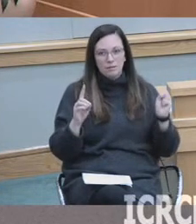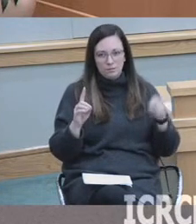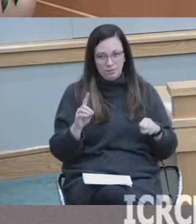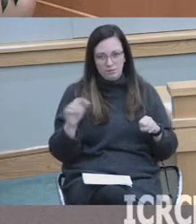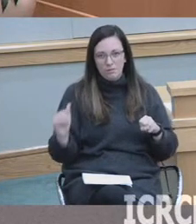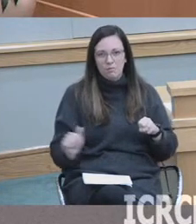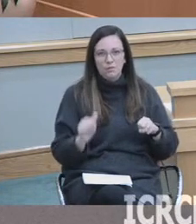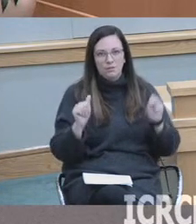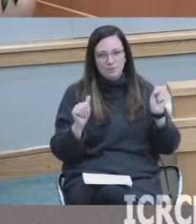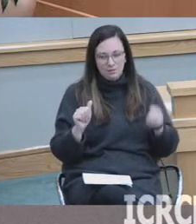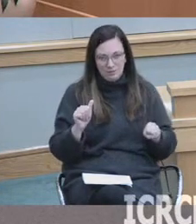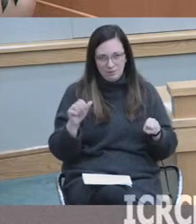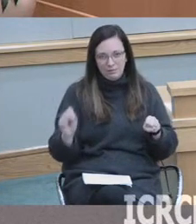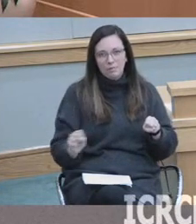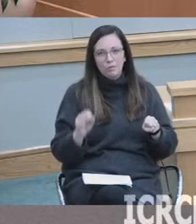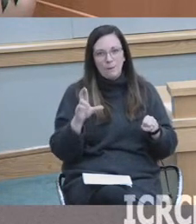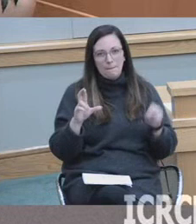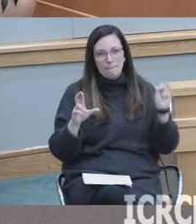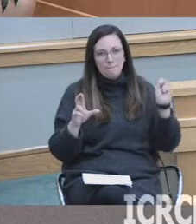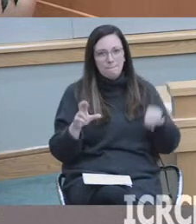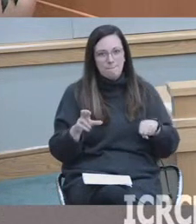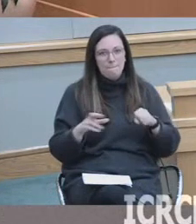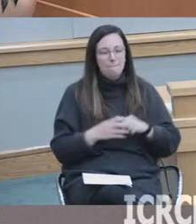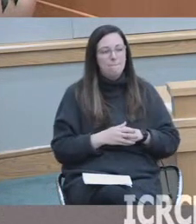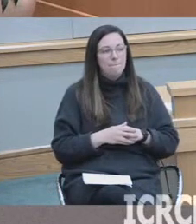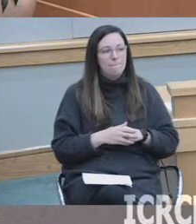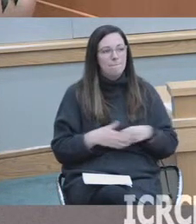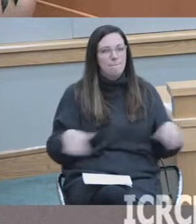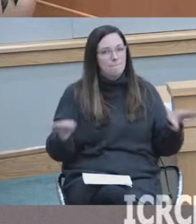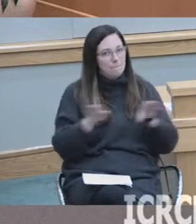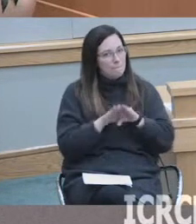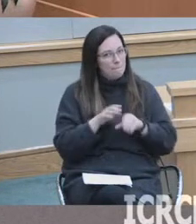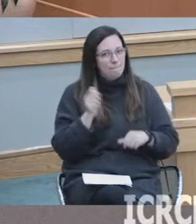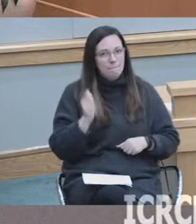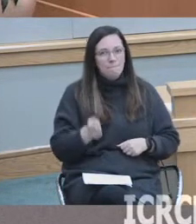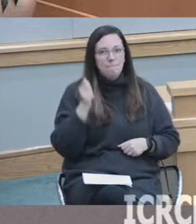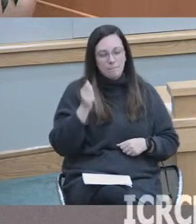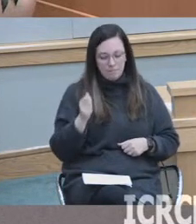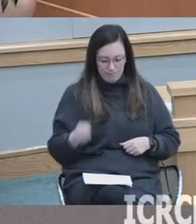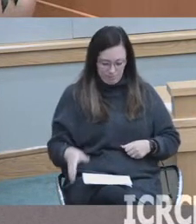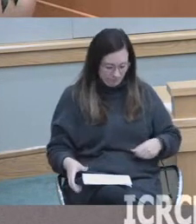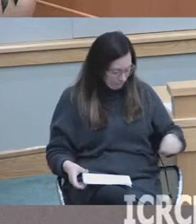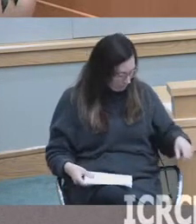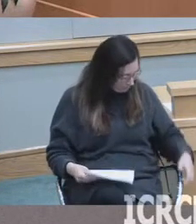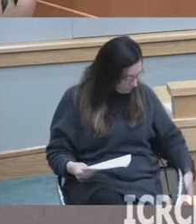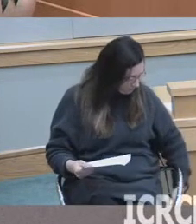Yes. Mr. Albrecht. Yes. Ms. Smiley Robertson. Yes. Council stands adjourned.